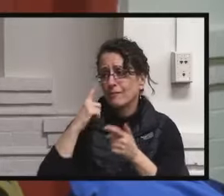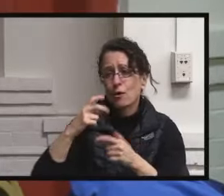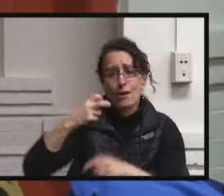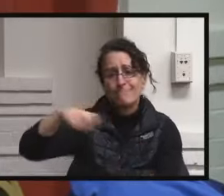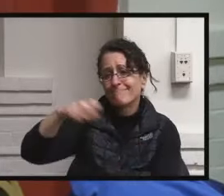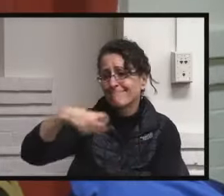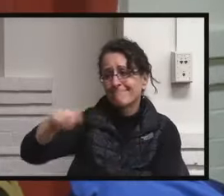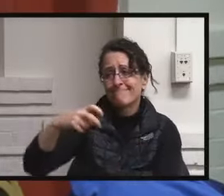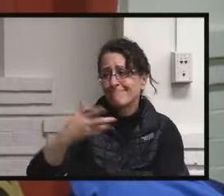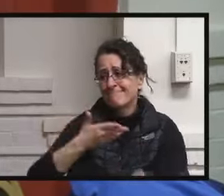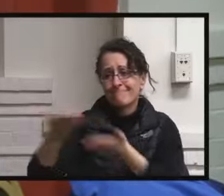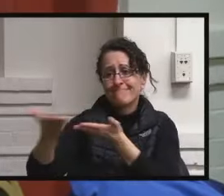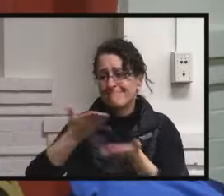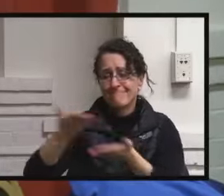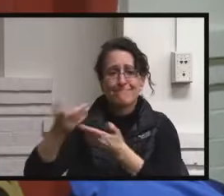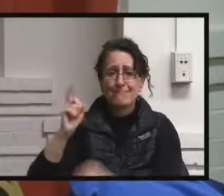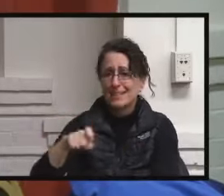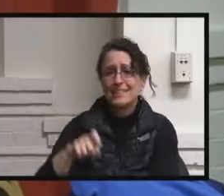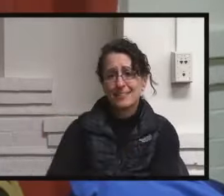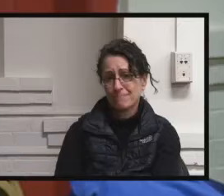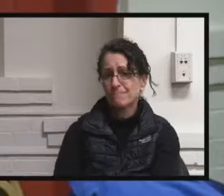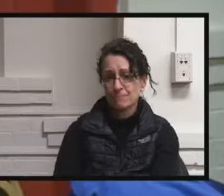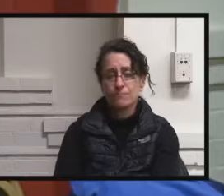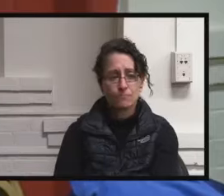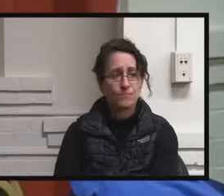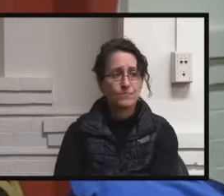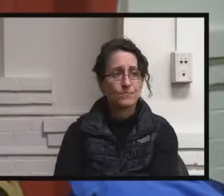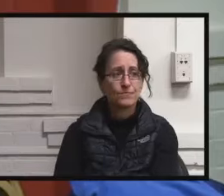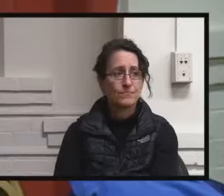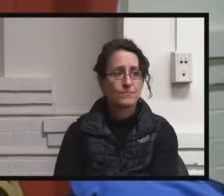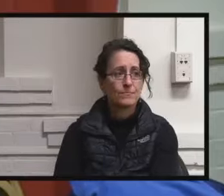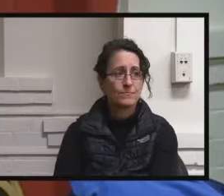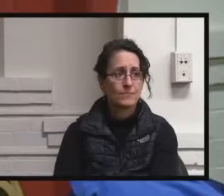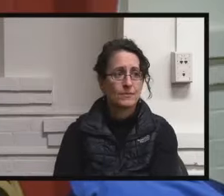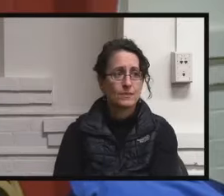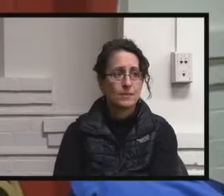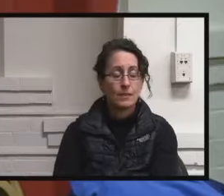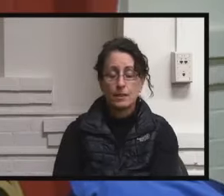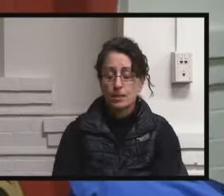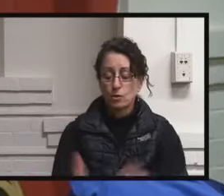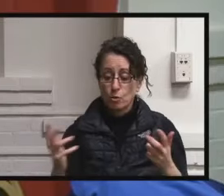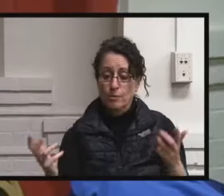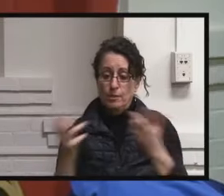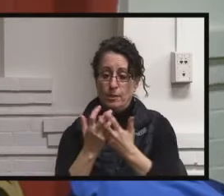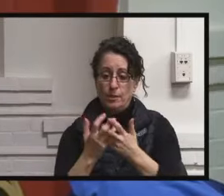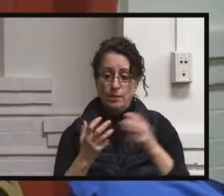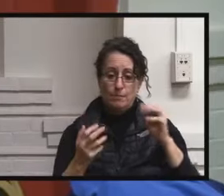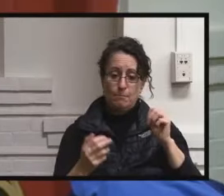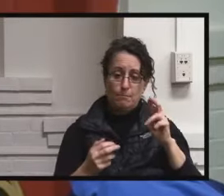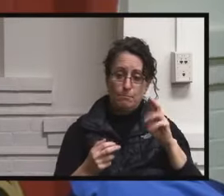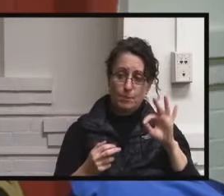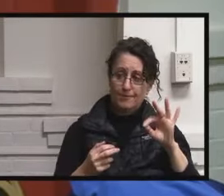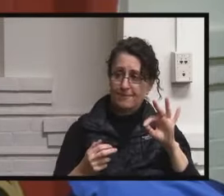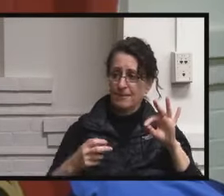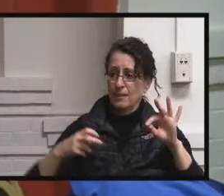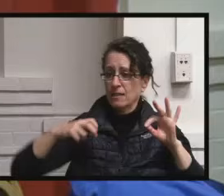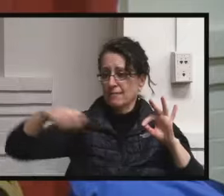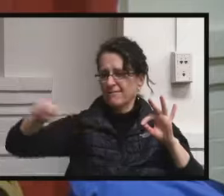So when you look at the transportation, it has to be looked in conjunction with the MRF as being something that